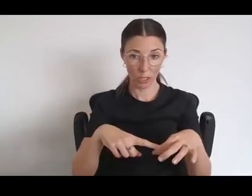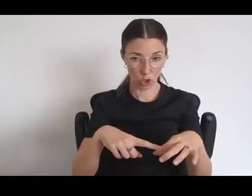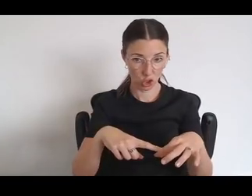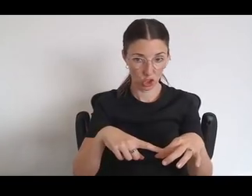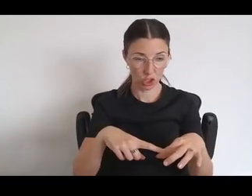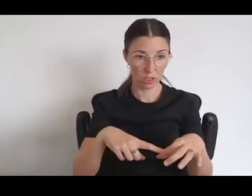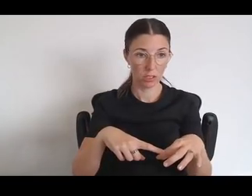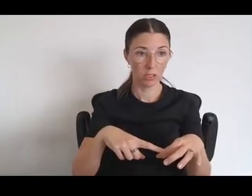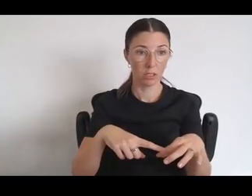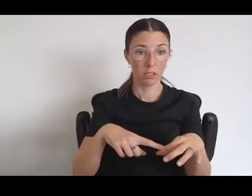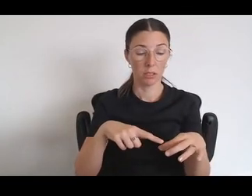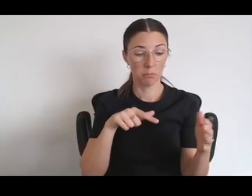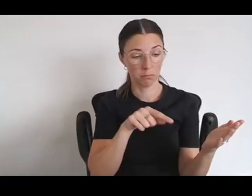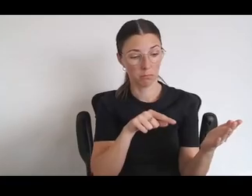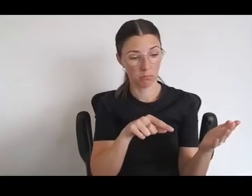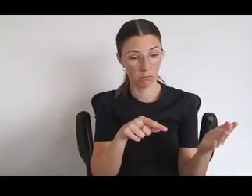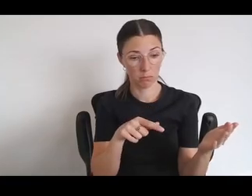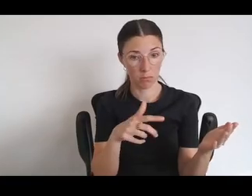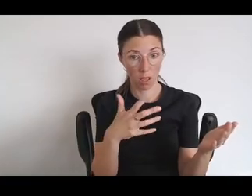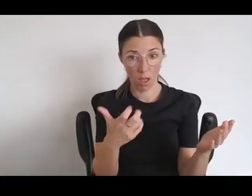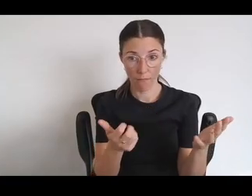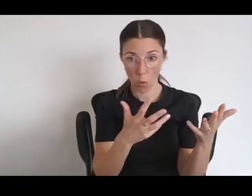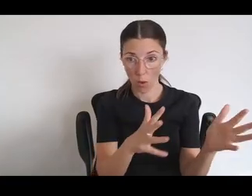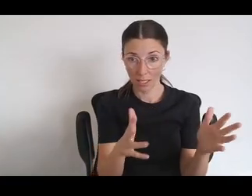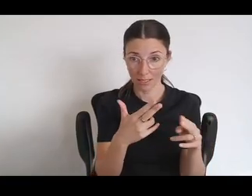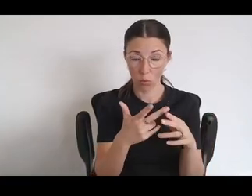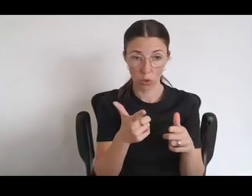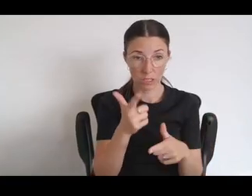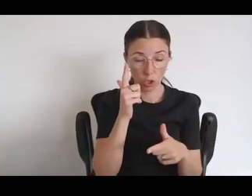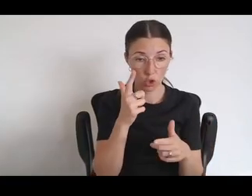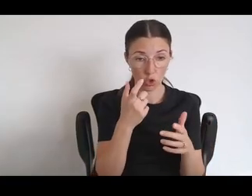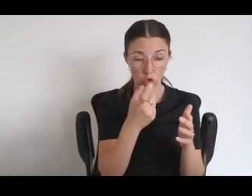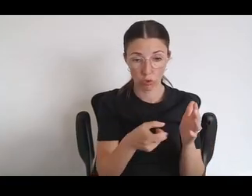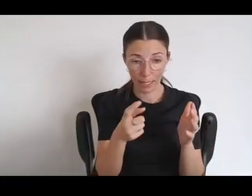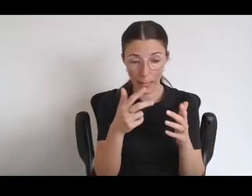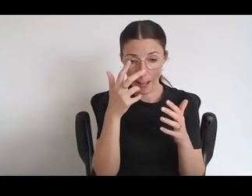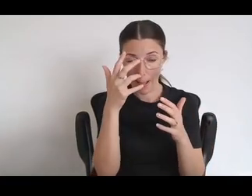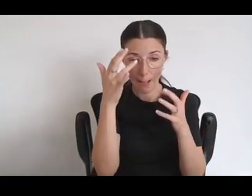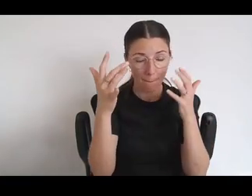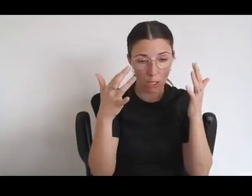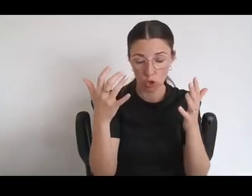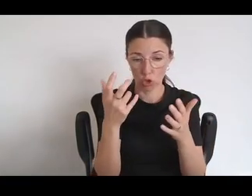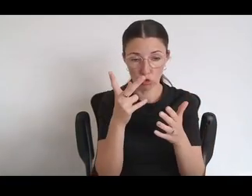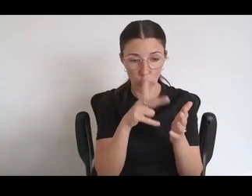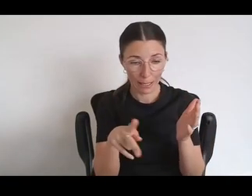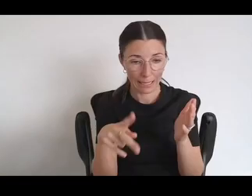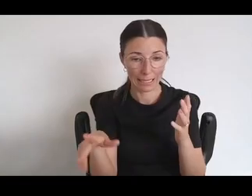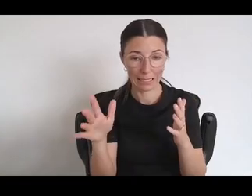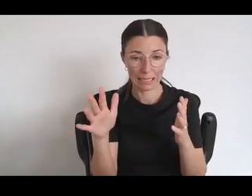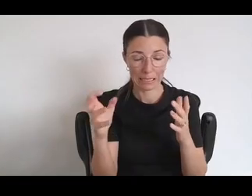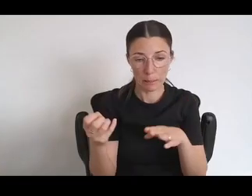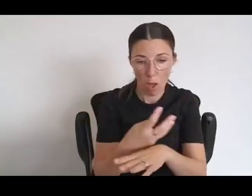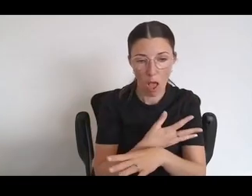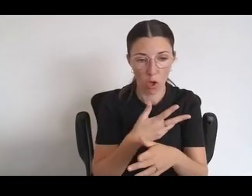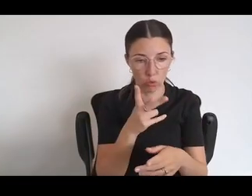are there ways for teachers to take steps, reimagine, be inspired and engage without having money and